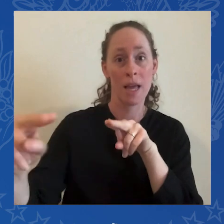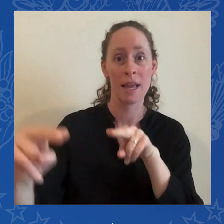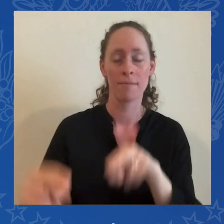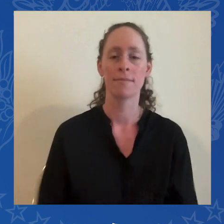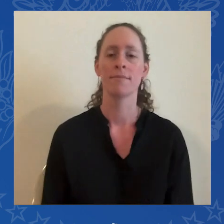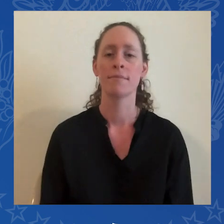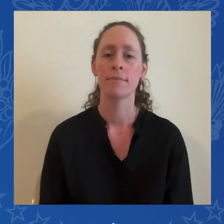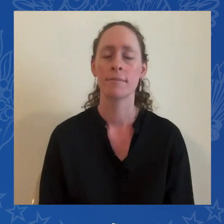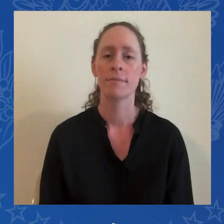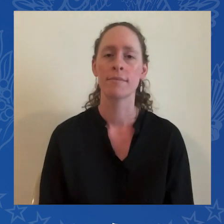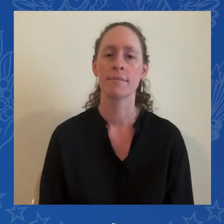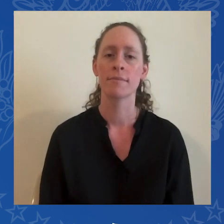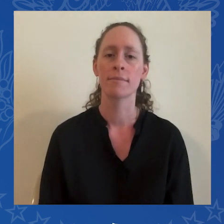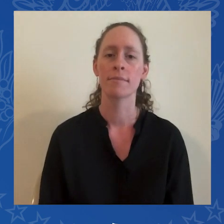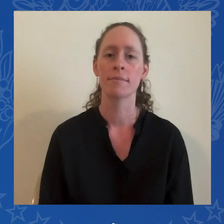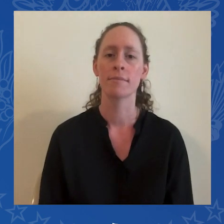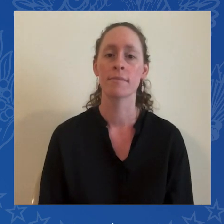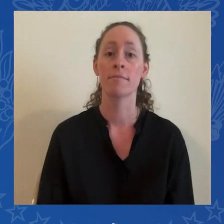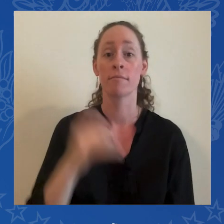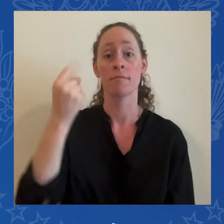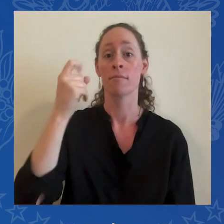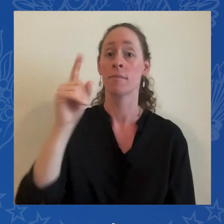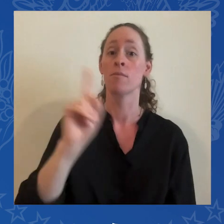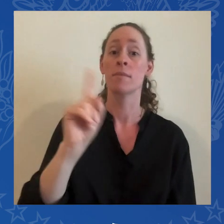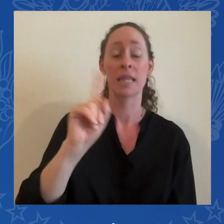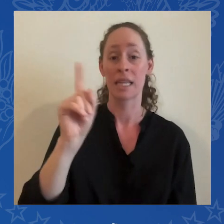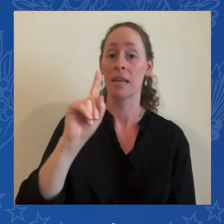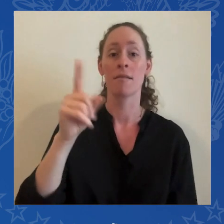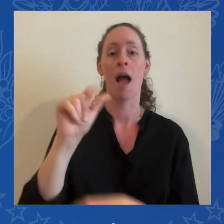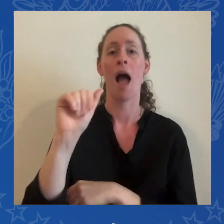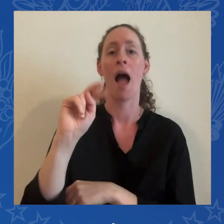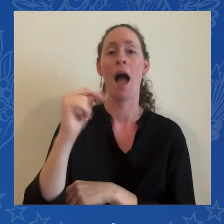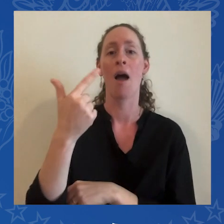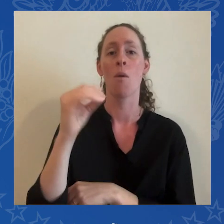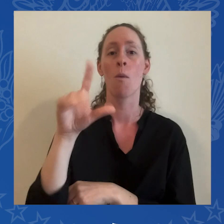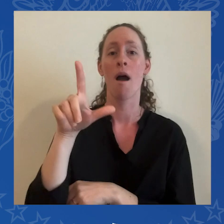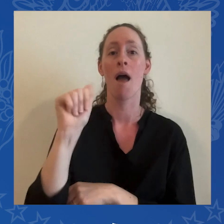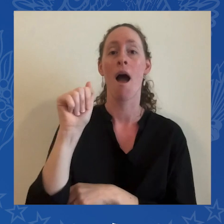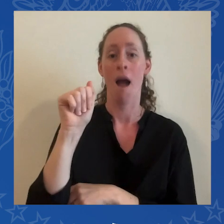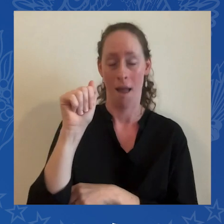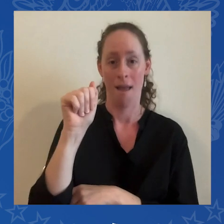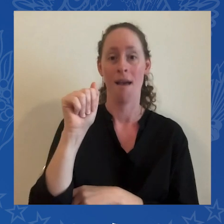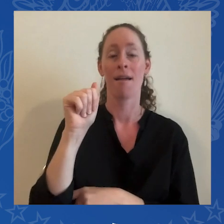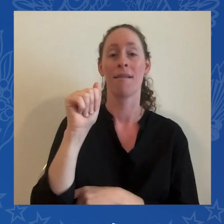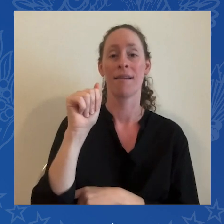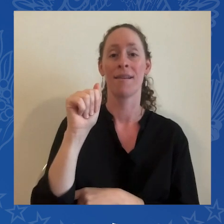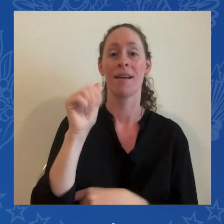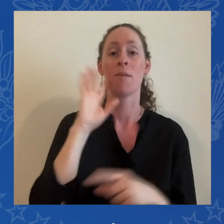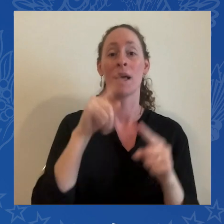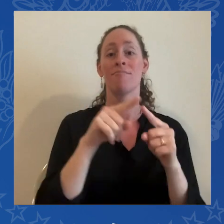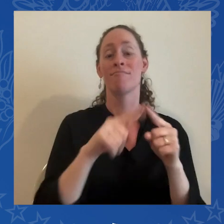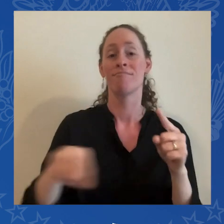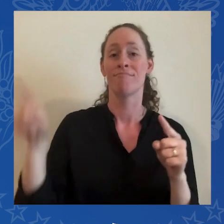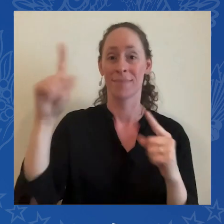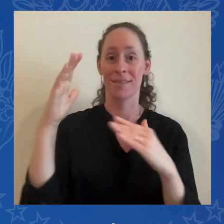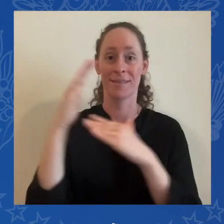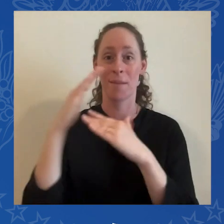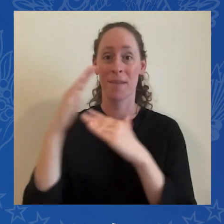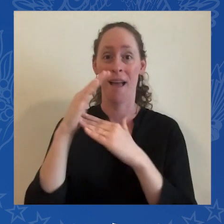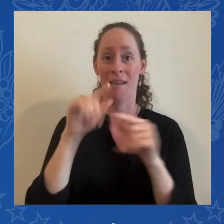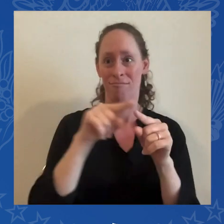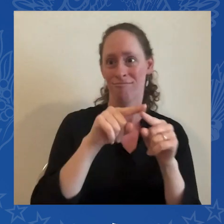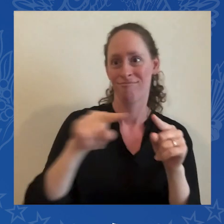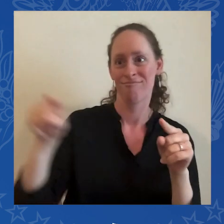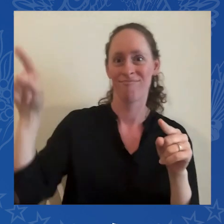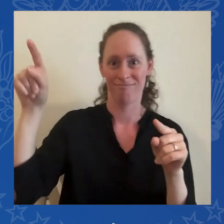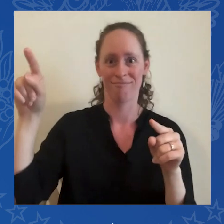A rail line would extend from the western shores of Angola to the border of the DRC and Zambia, with the goal of